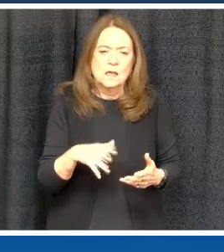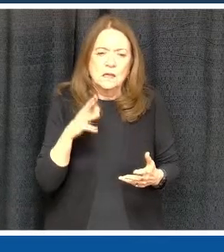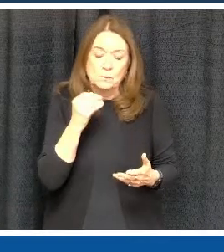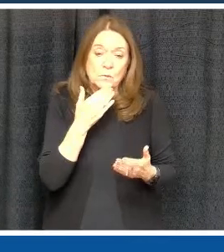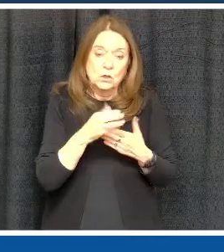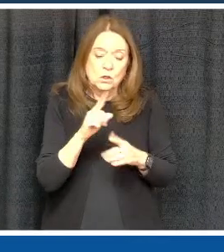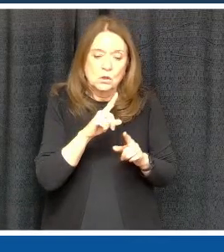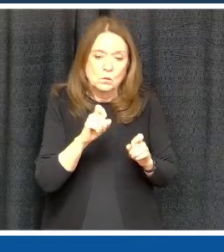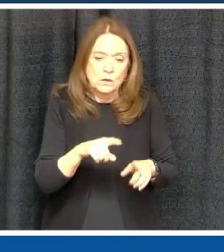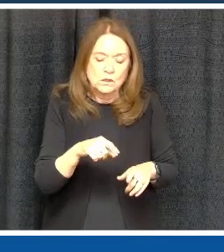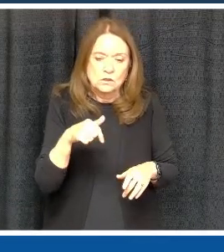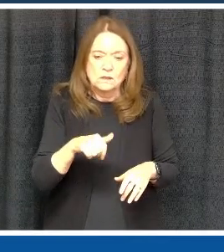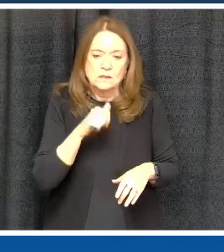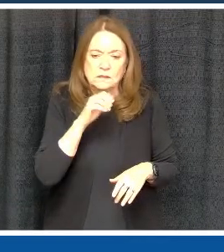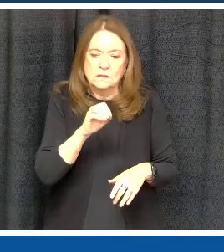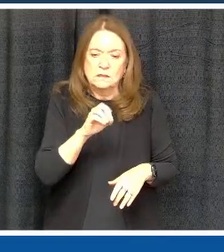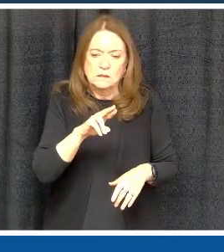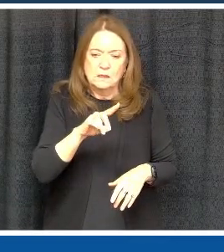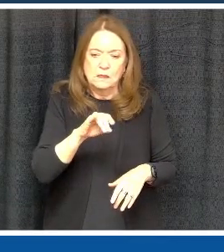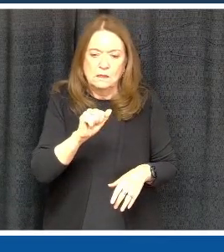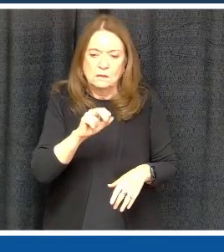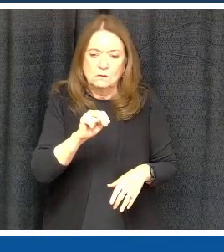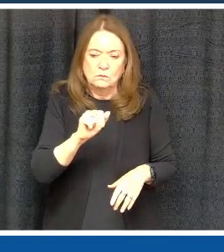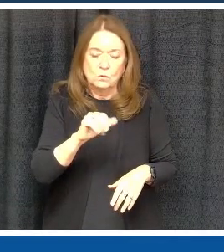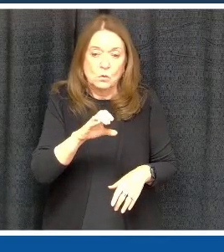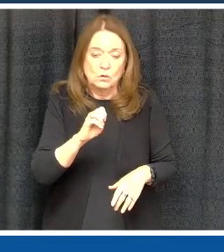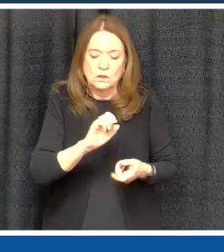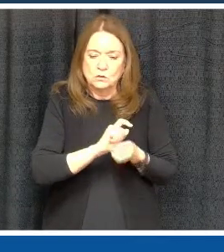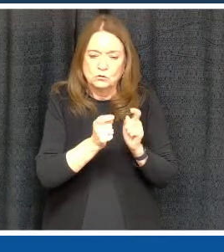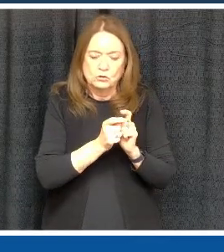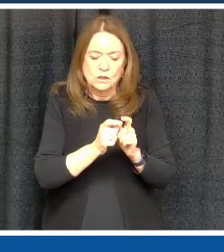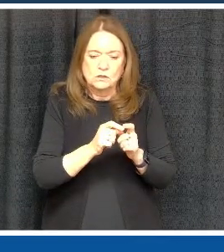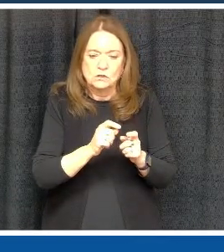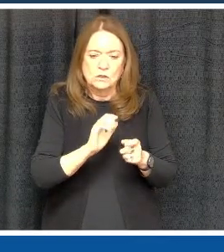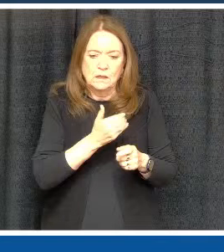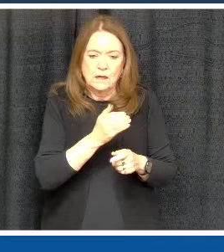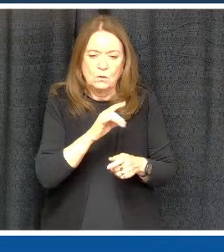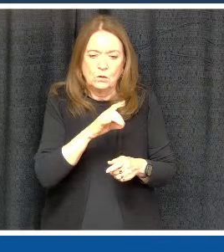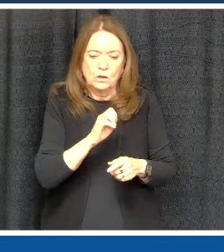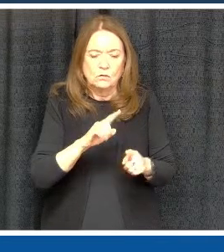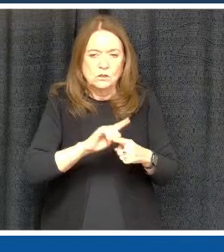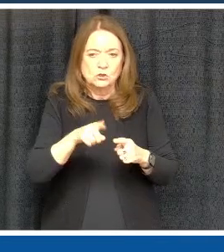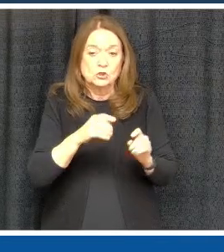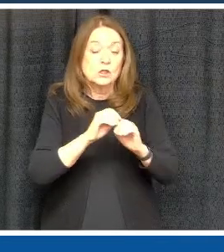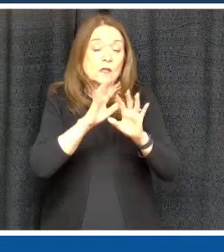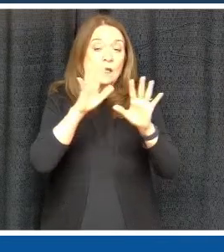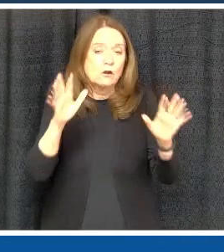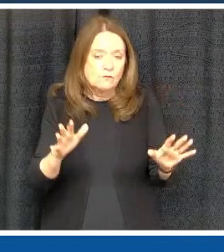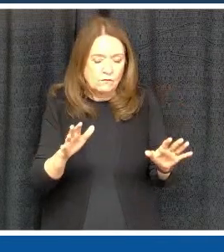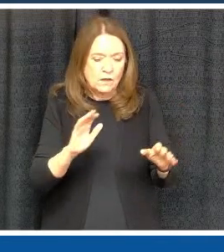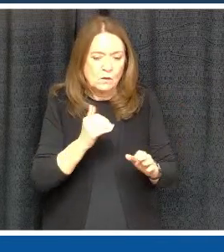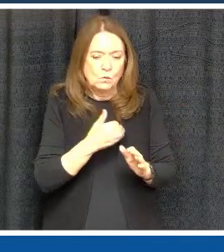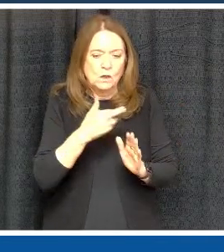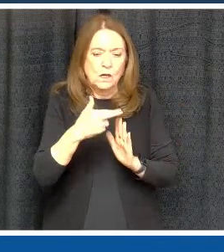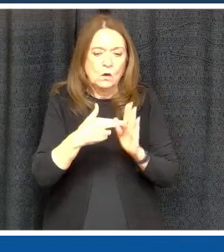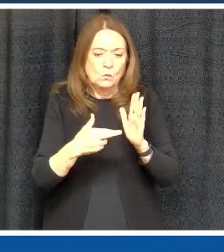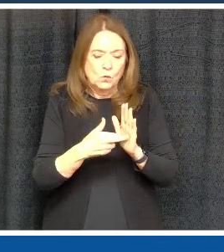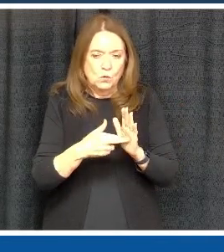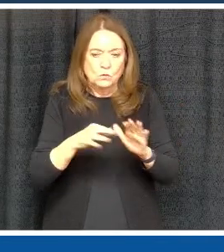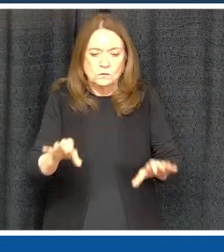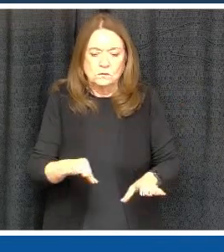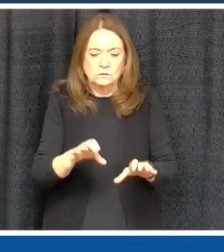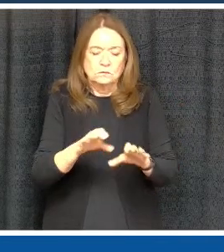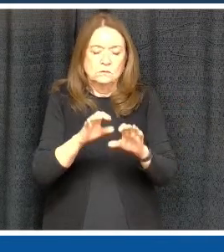this is not an ordinance. This is not creating a change to our code. It's just clarifying what the rules of decorum should be for us as